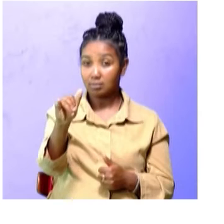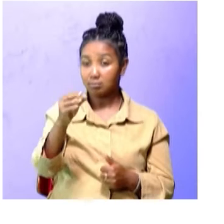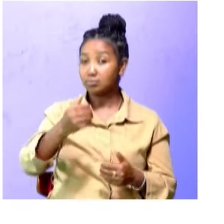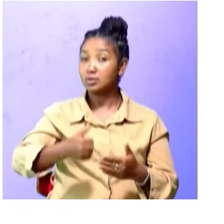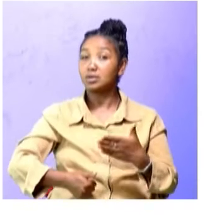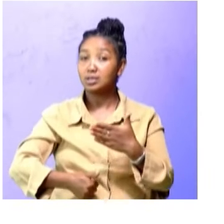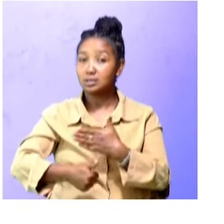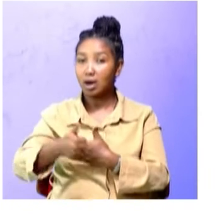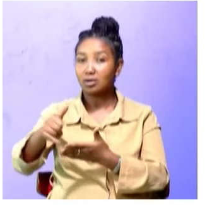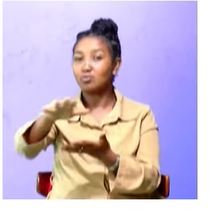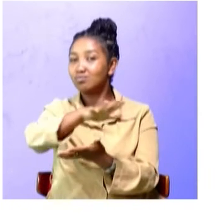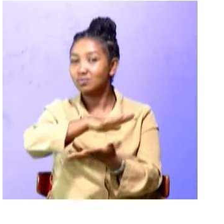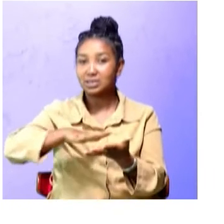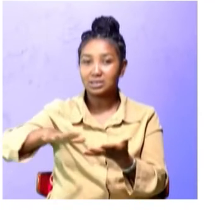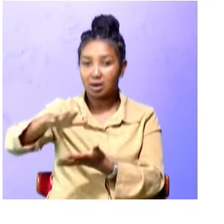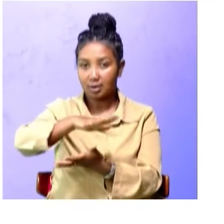distract